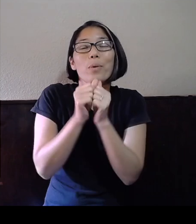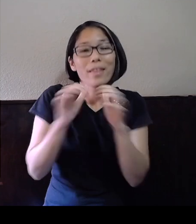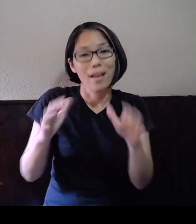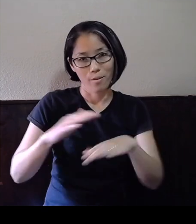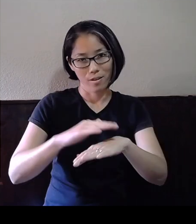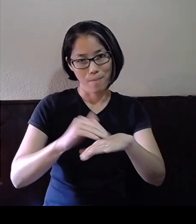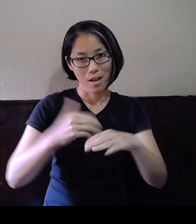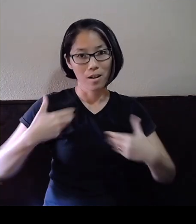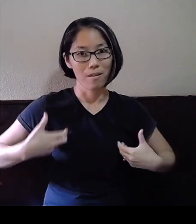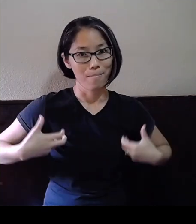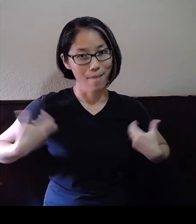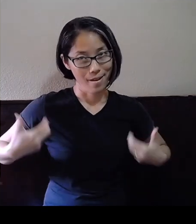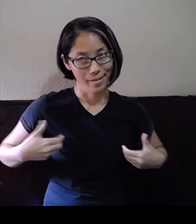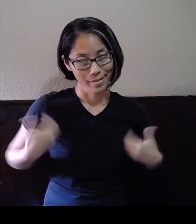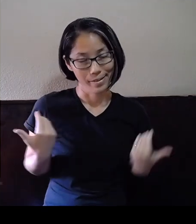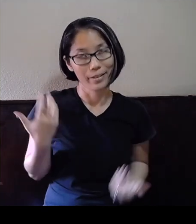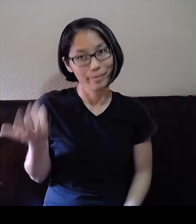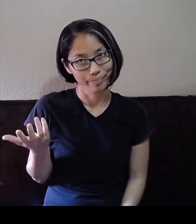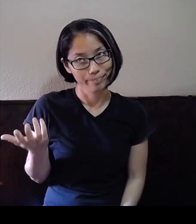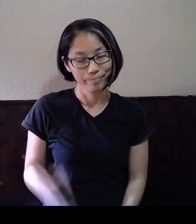without a pet monkey, Moby.